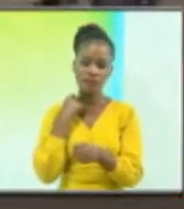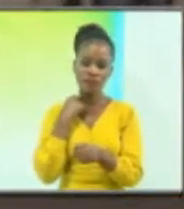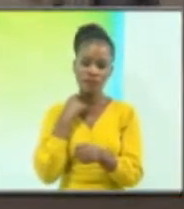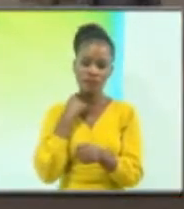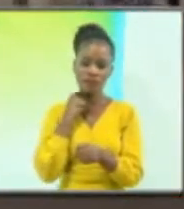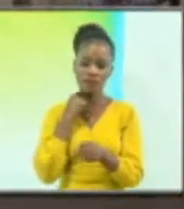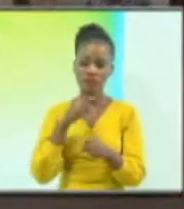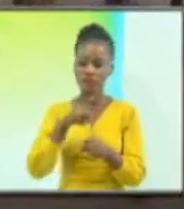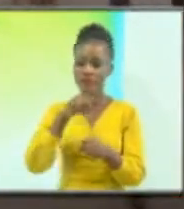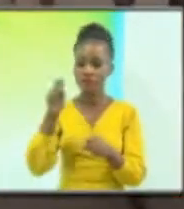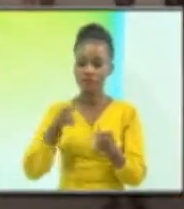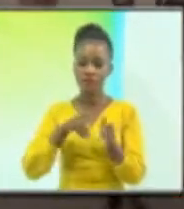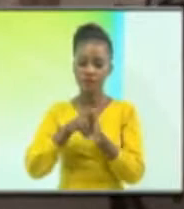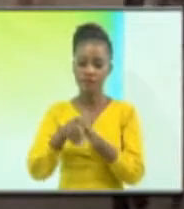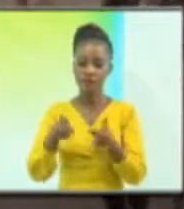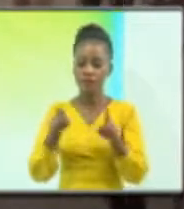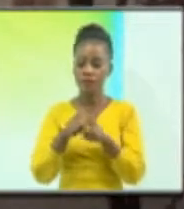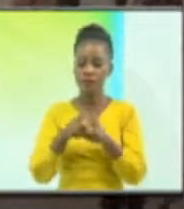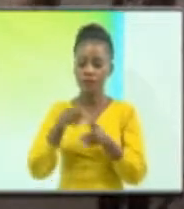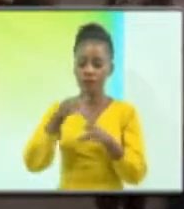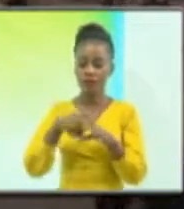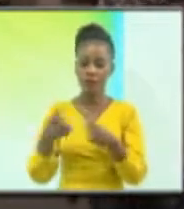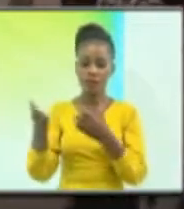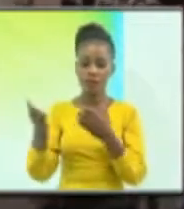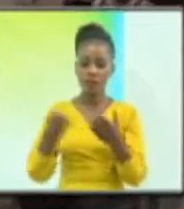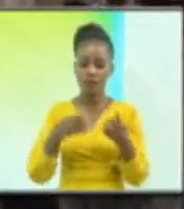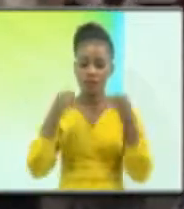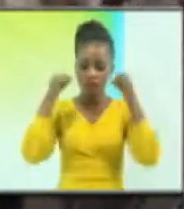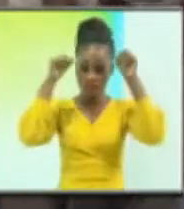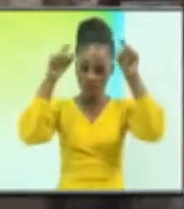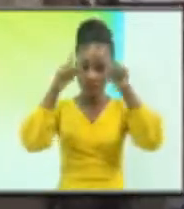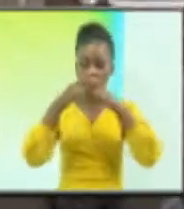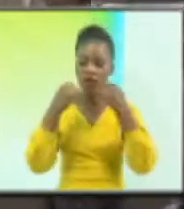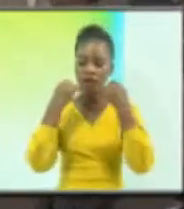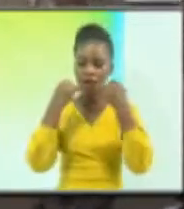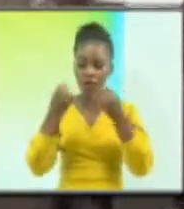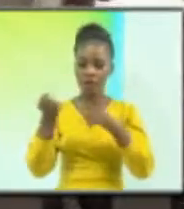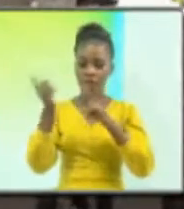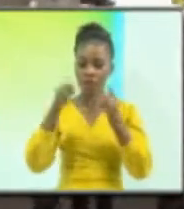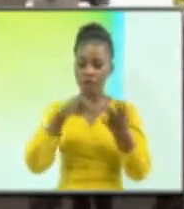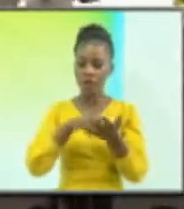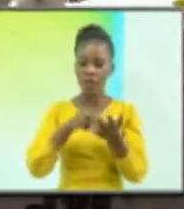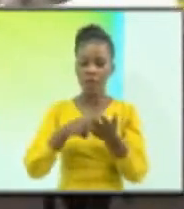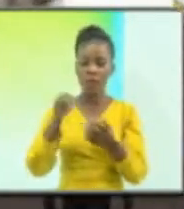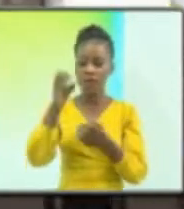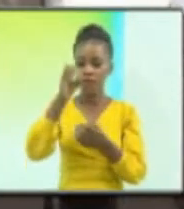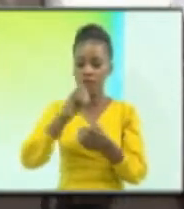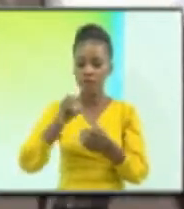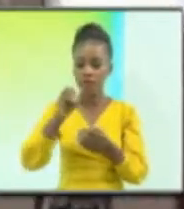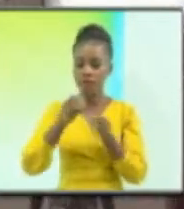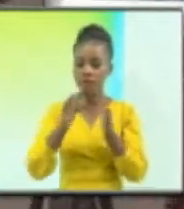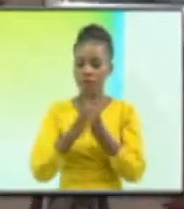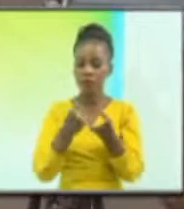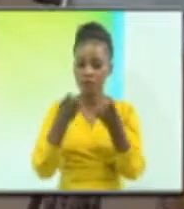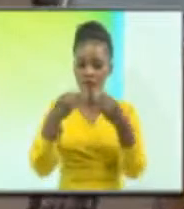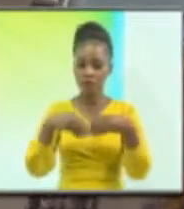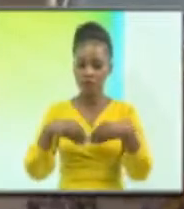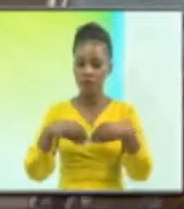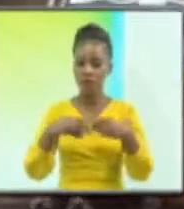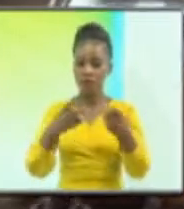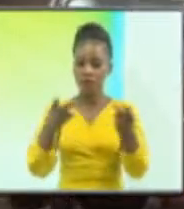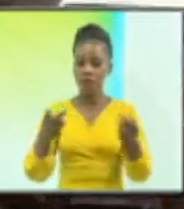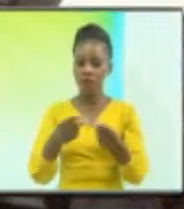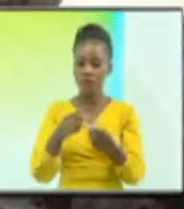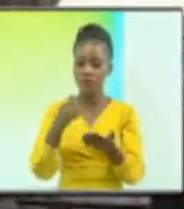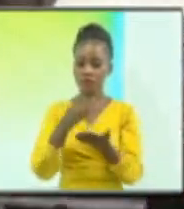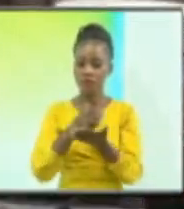The parish development model, initiated by President Yoweri Museveni, is a strategy for organizing and delivering public and private